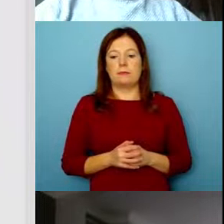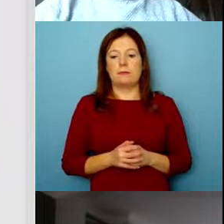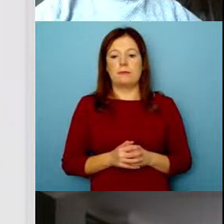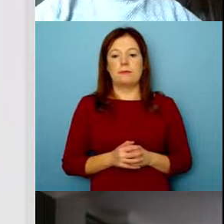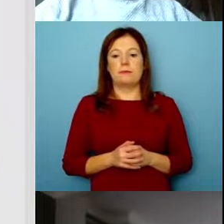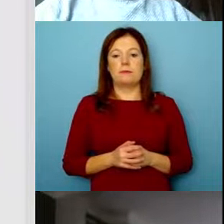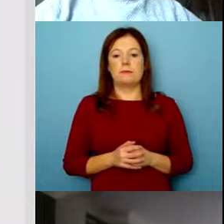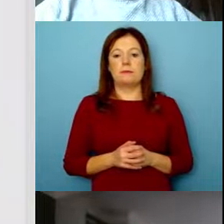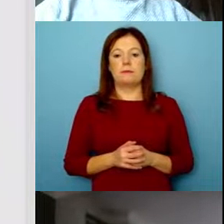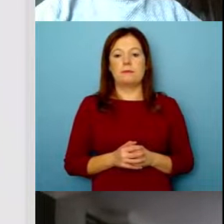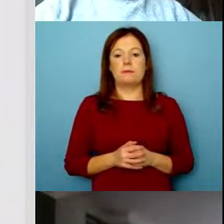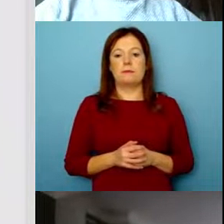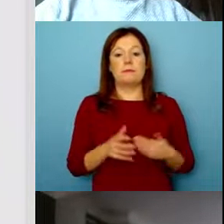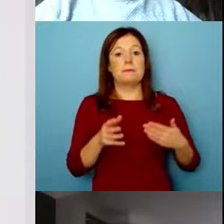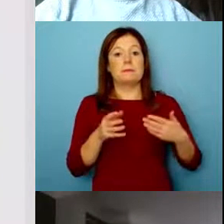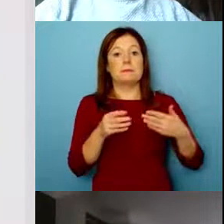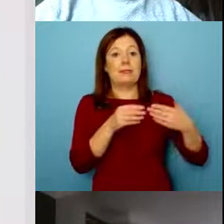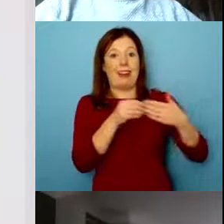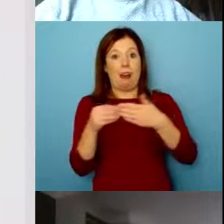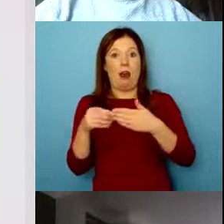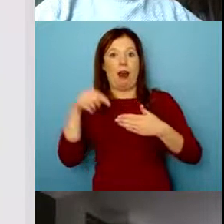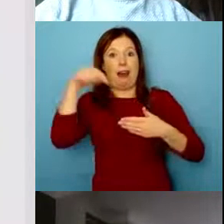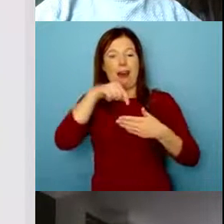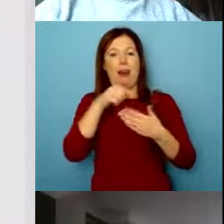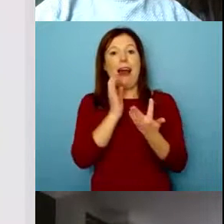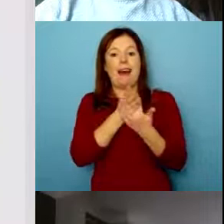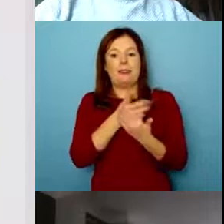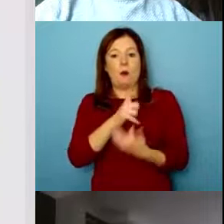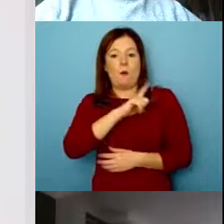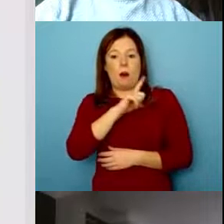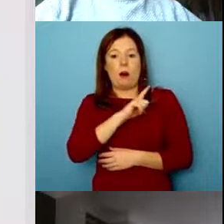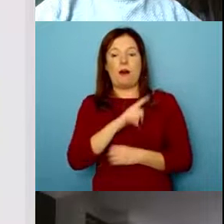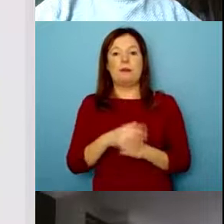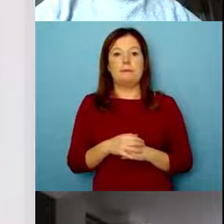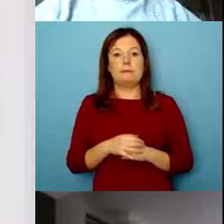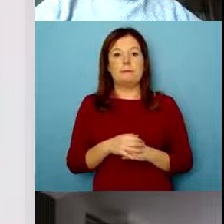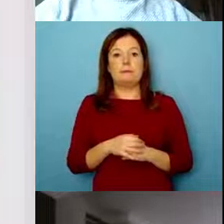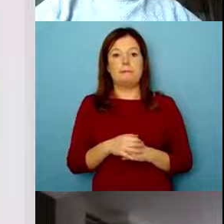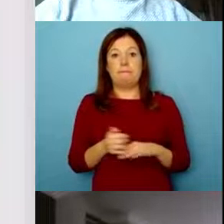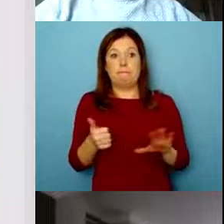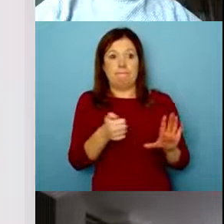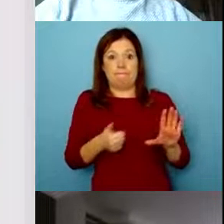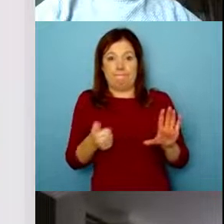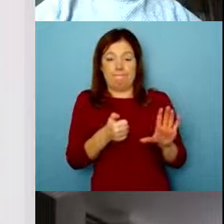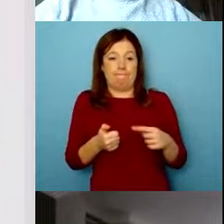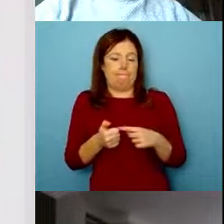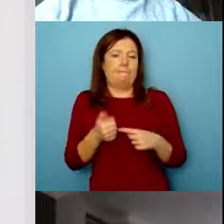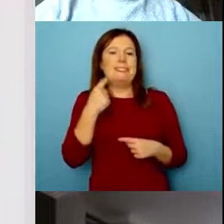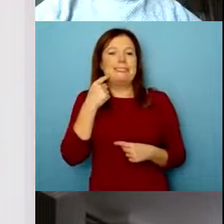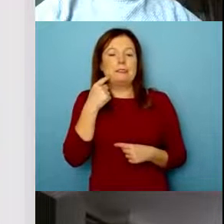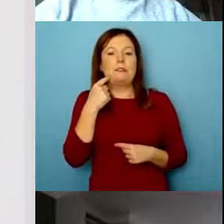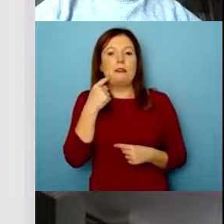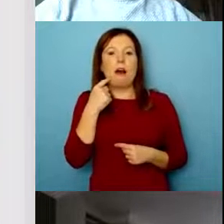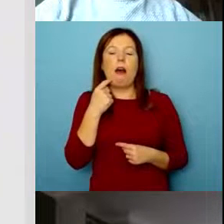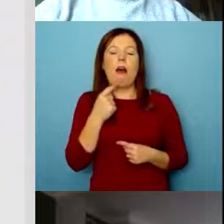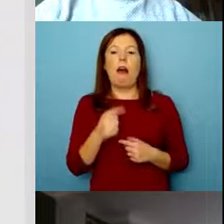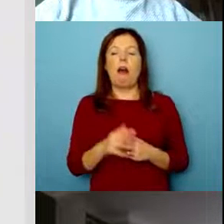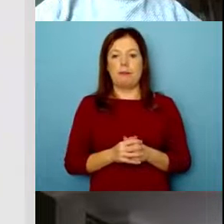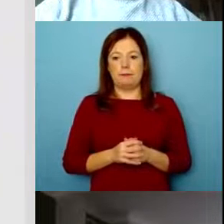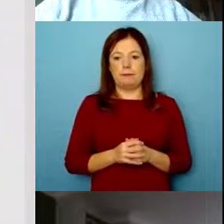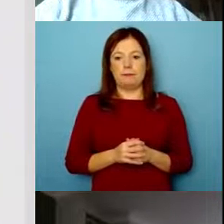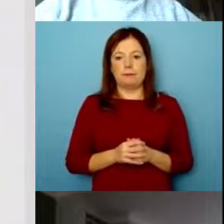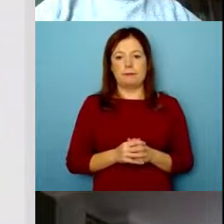the key features of this accessible TV guide are that we've simplified the navigation. So unlike a traditional